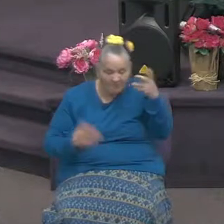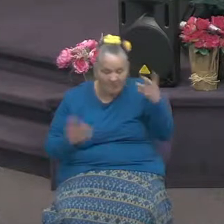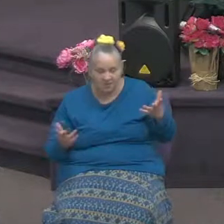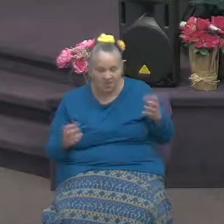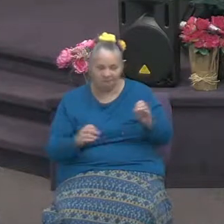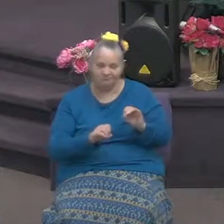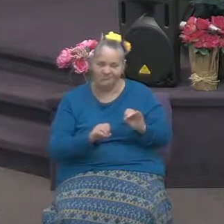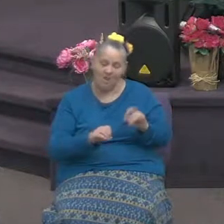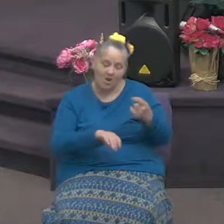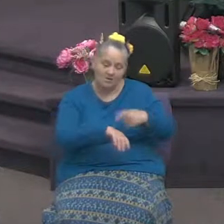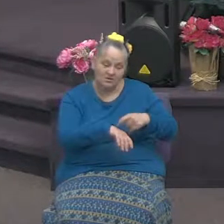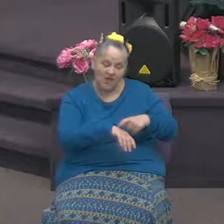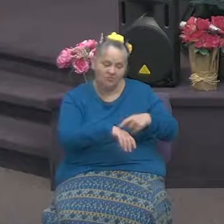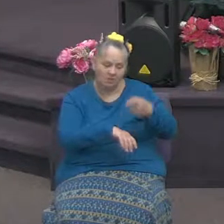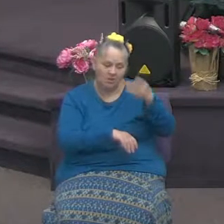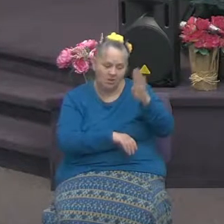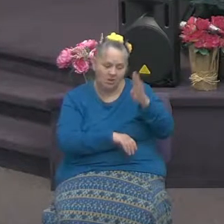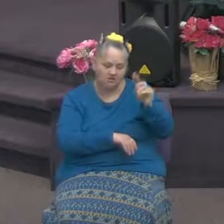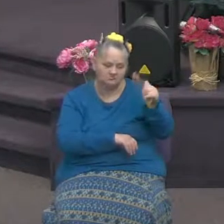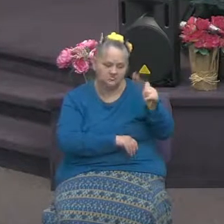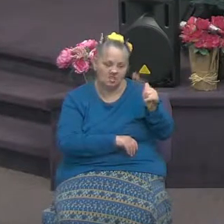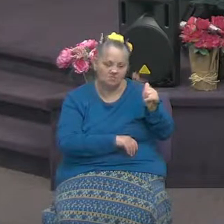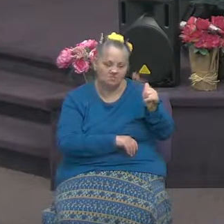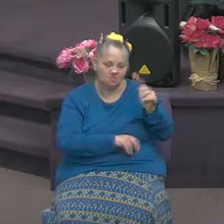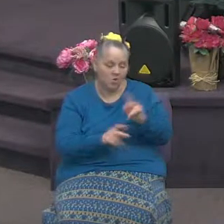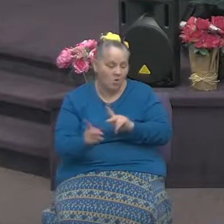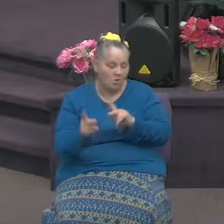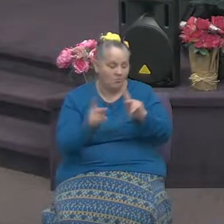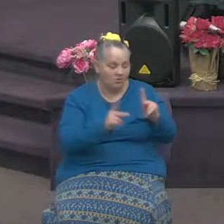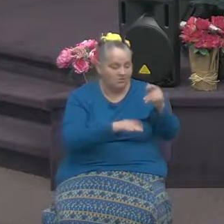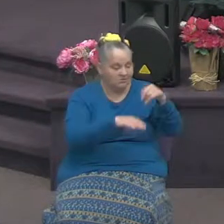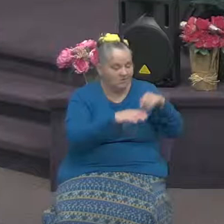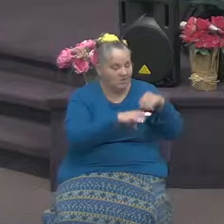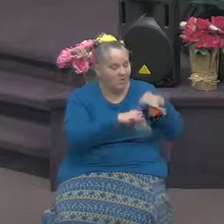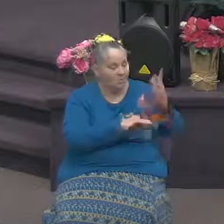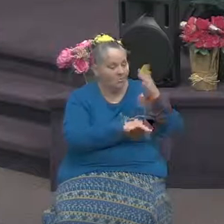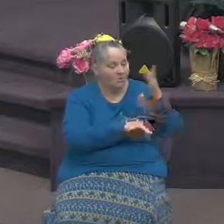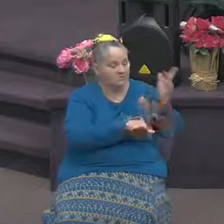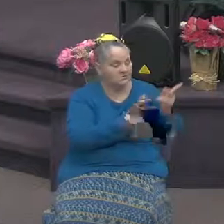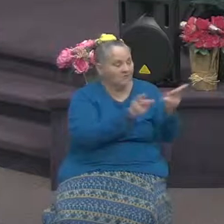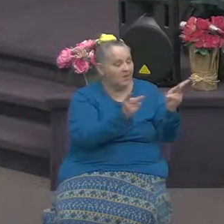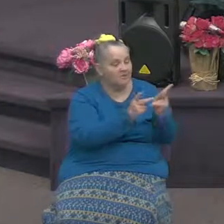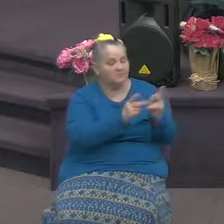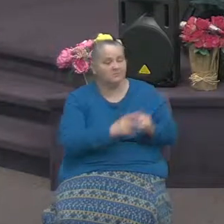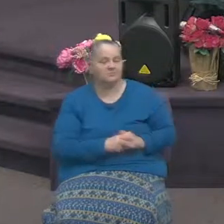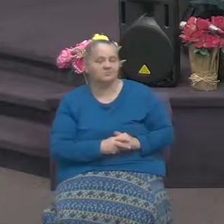Do you know that there are times when God himself will put you in the wilderness?